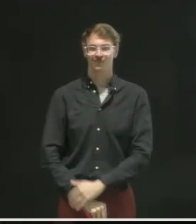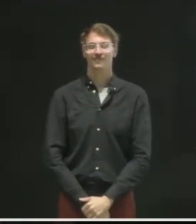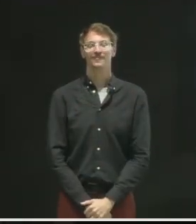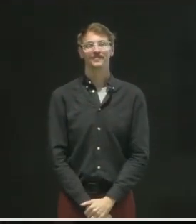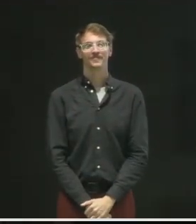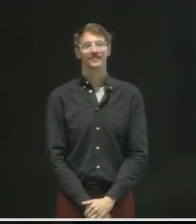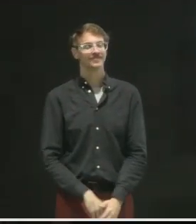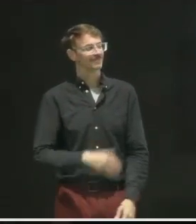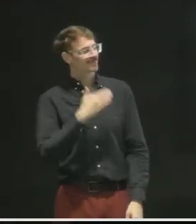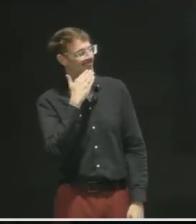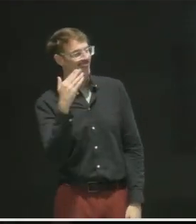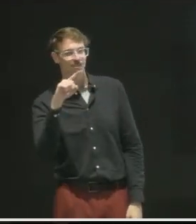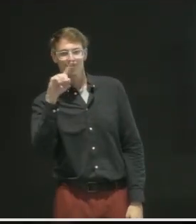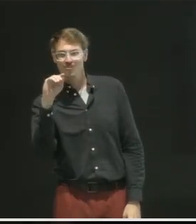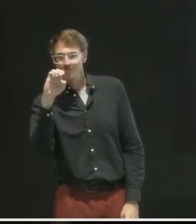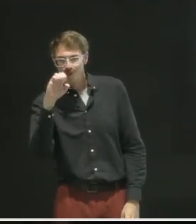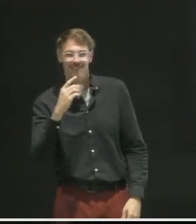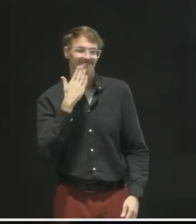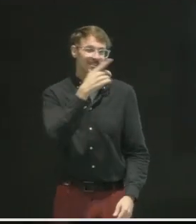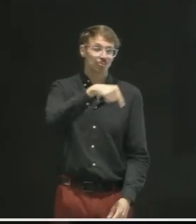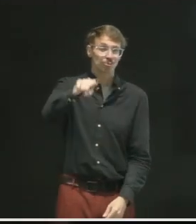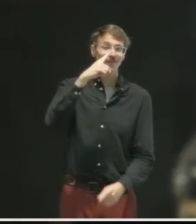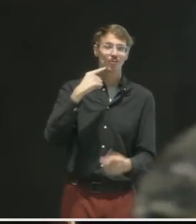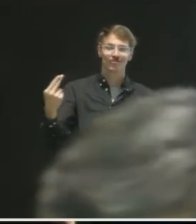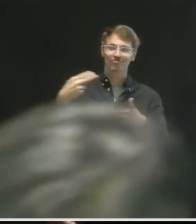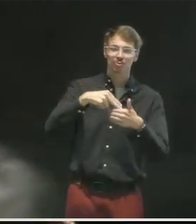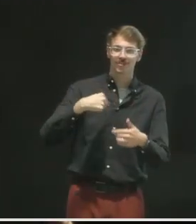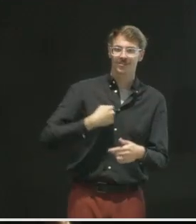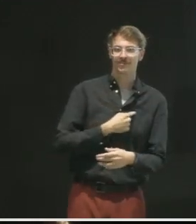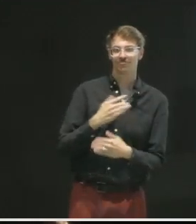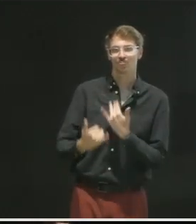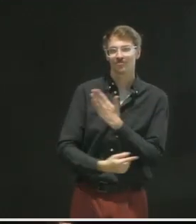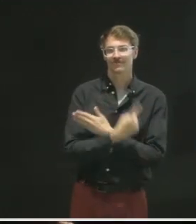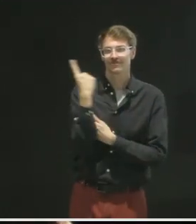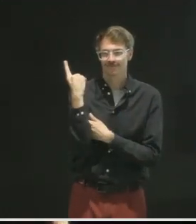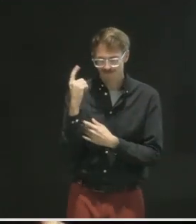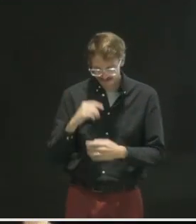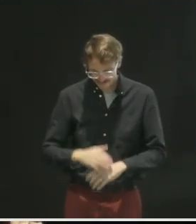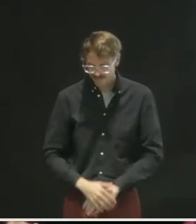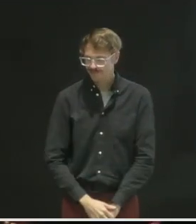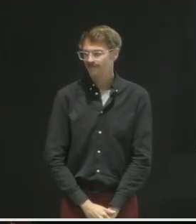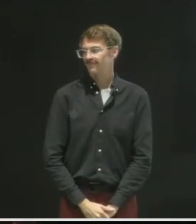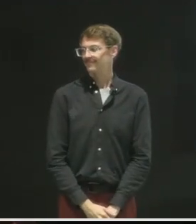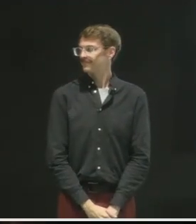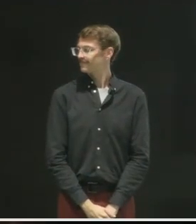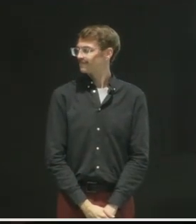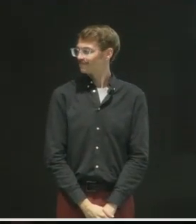Thank you, Zoe, so much, and thank you all for being here. Oh, the clicker.